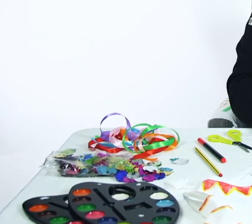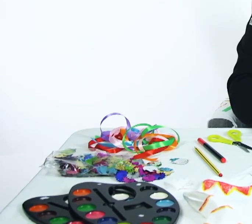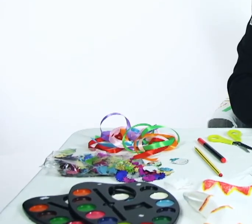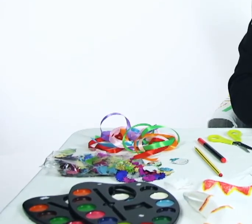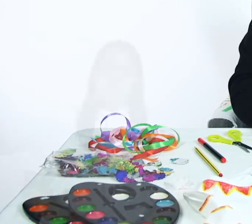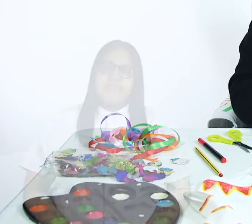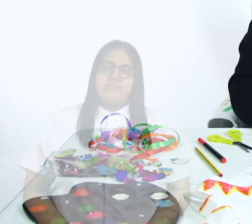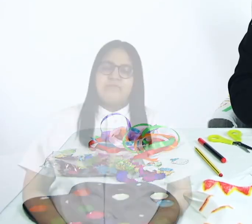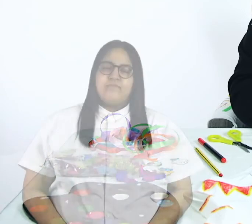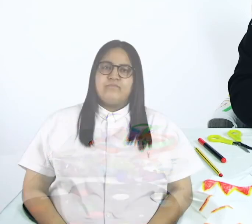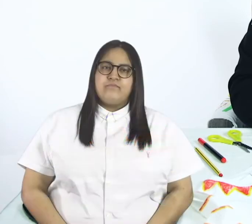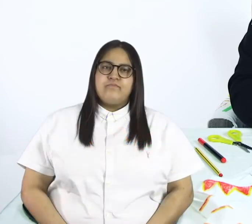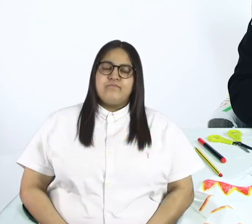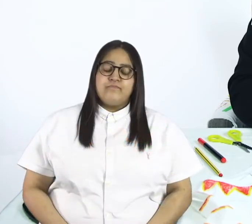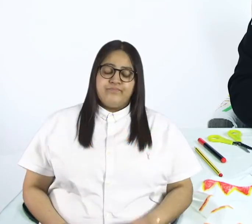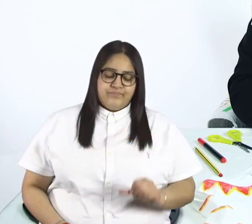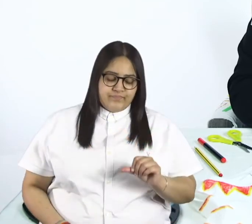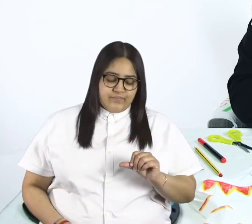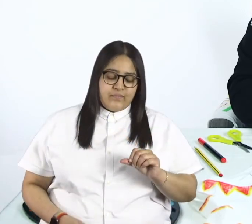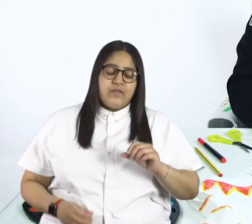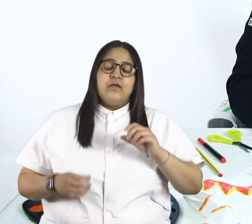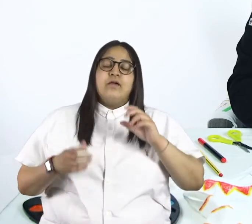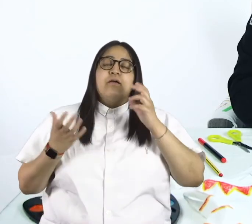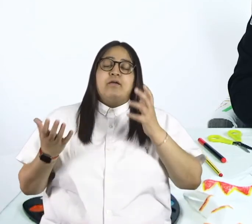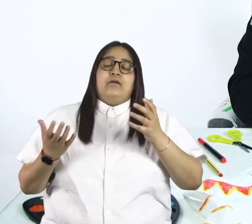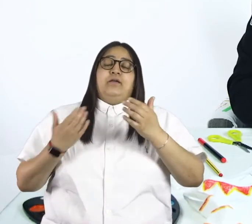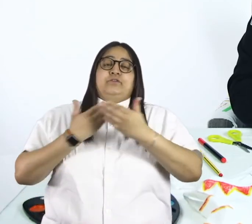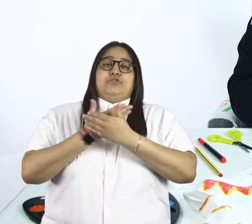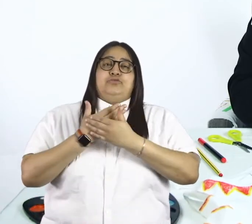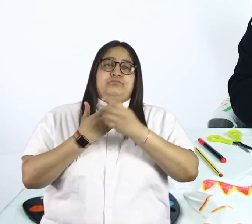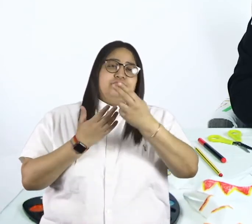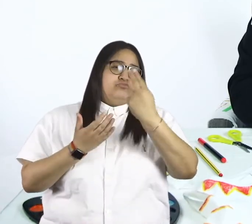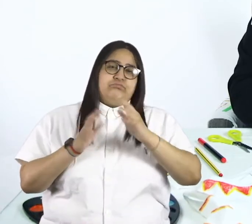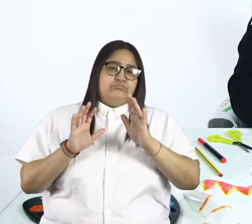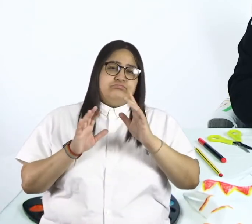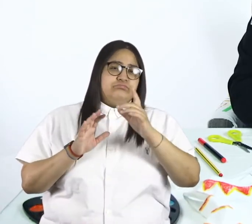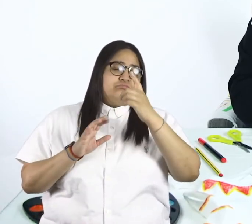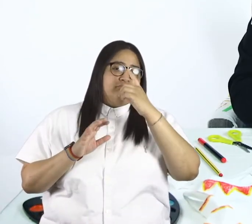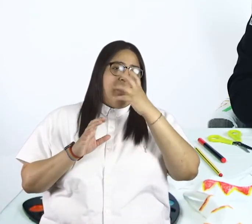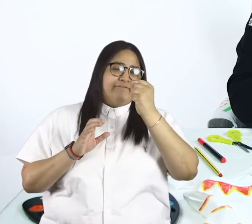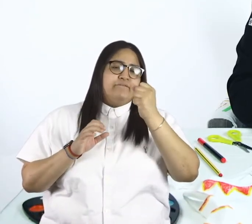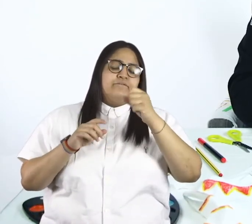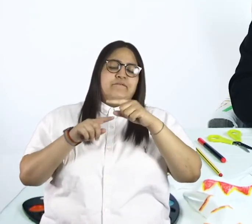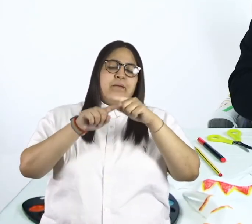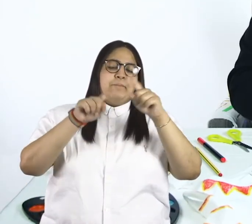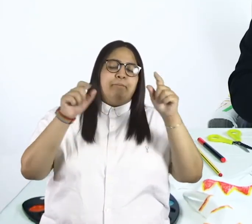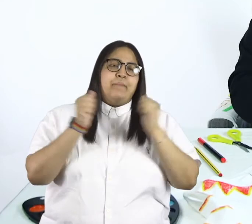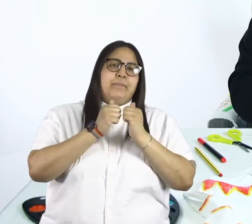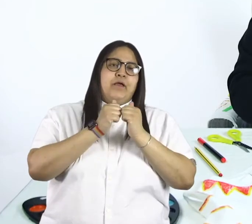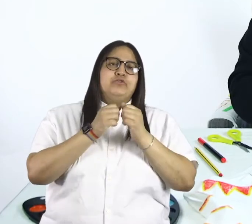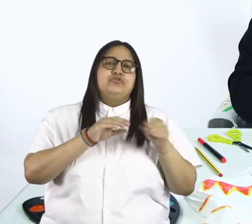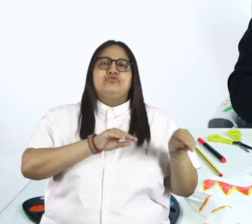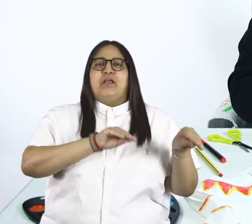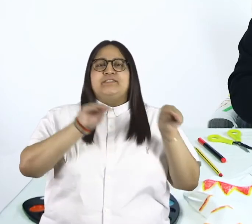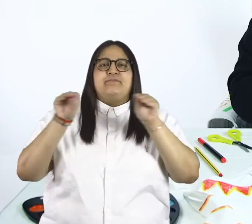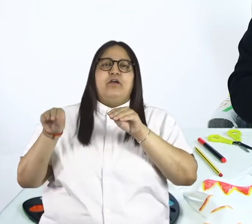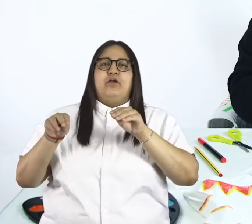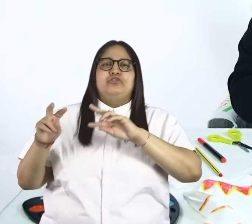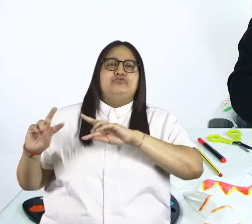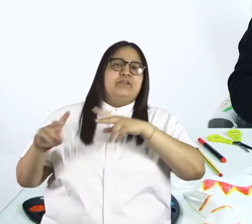out images. So if you want to like maybe stick a picture of yourself on your shirt, or a picture of your favorite pet or animal, or a